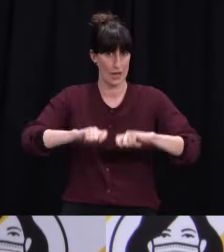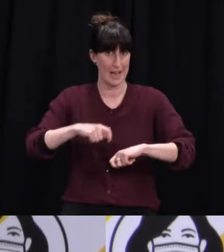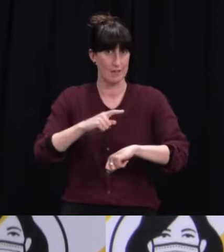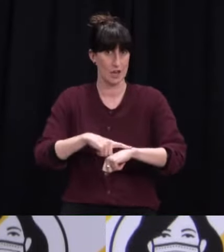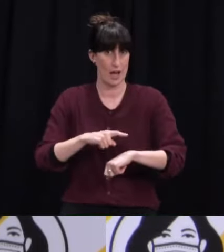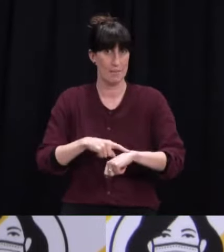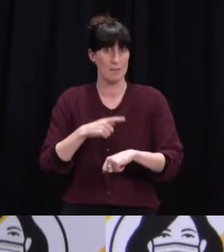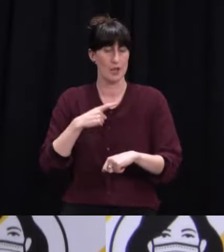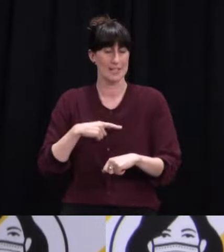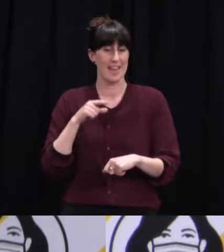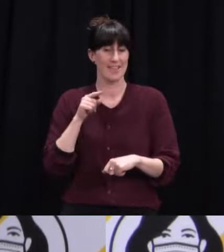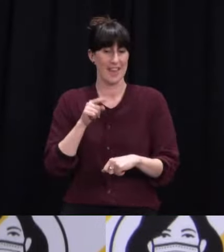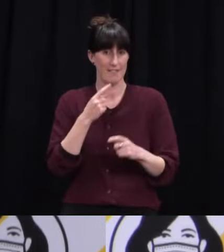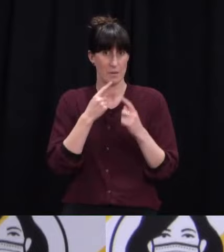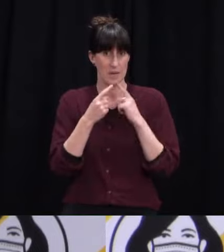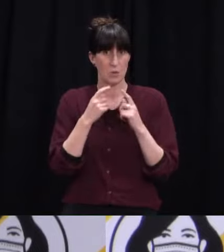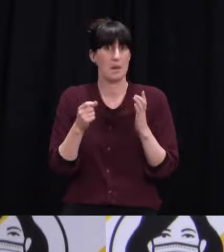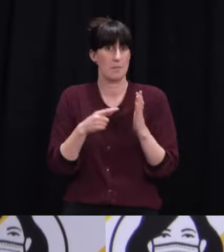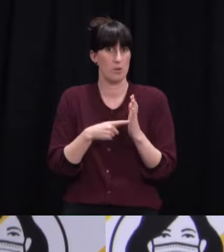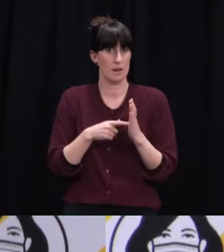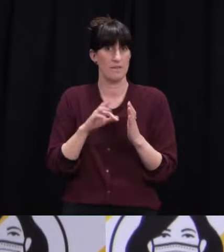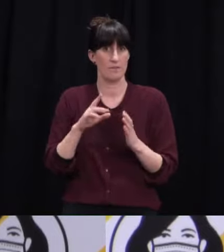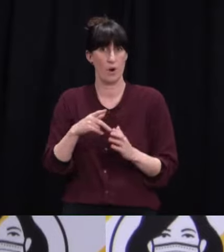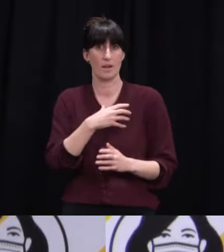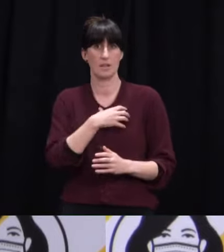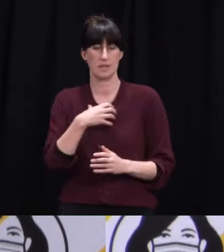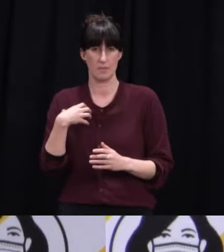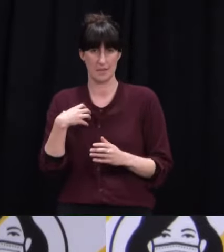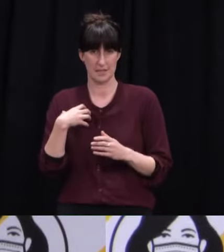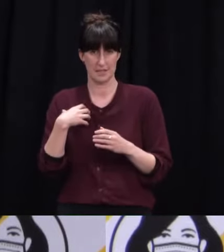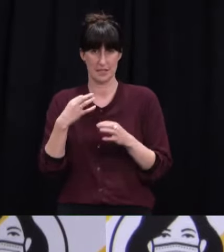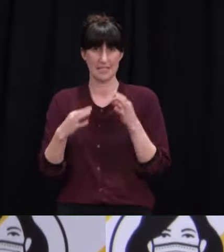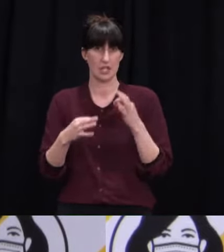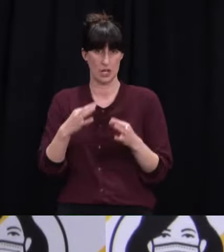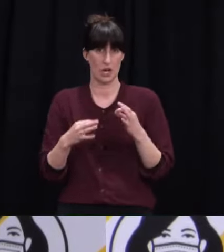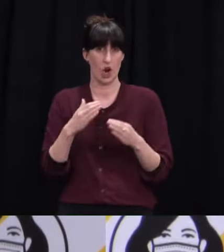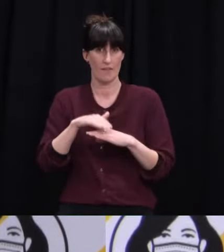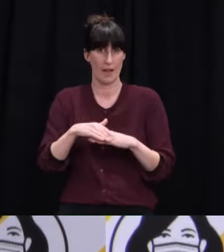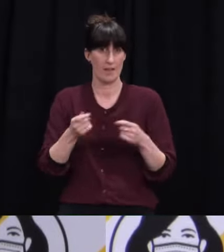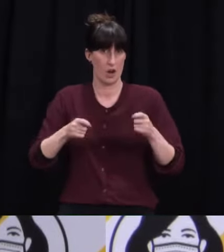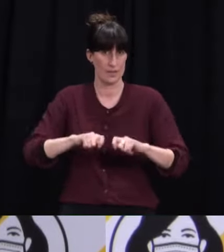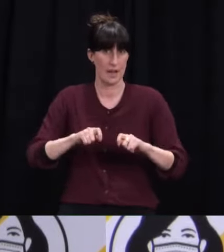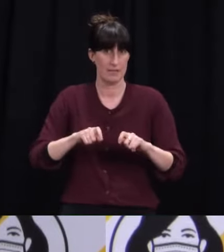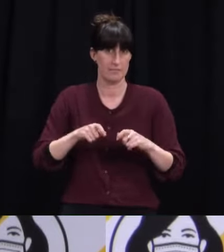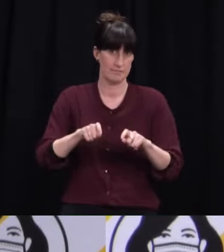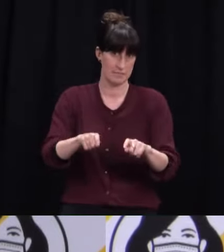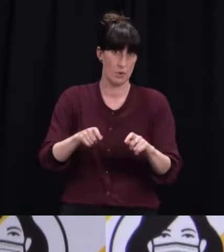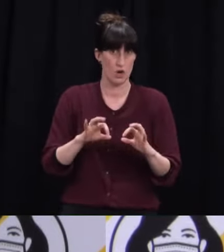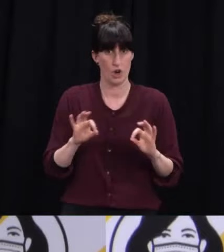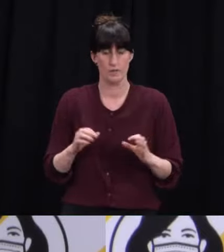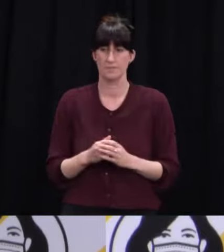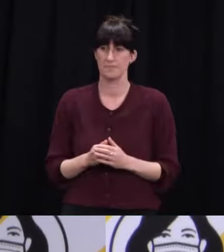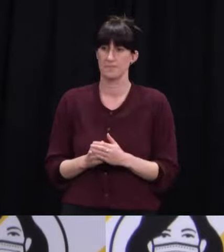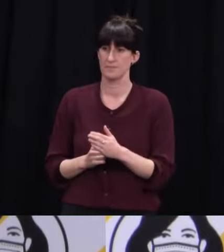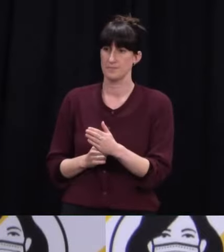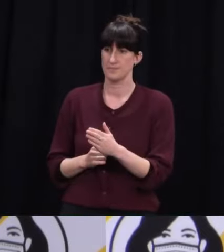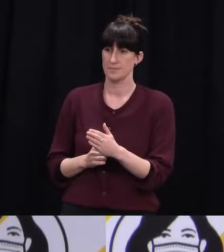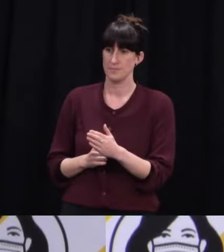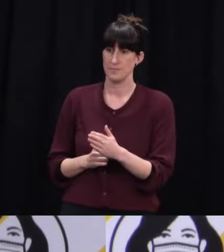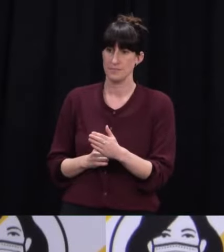decision. I do want to sweep through the room, but I'll let you haven't had many questions, so I'll let you... Determining the physical distancing guideline